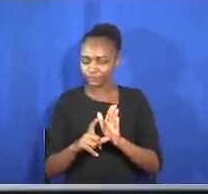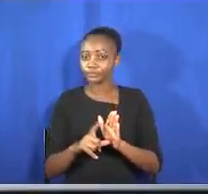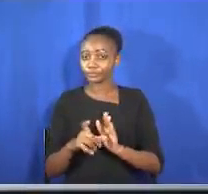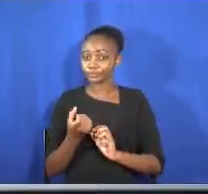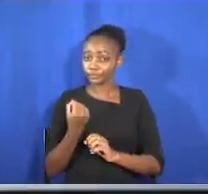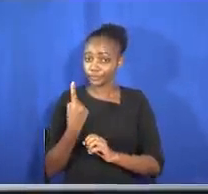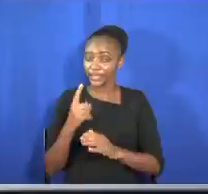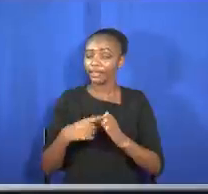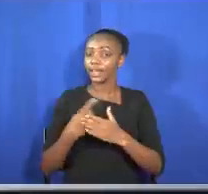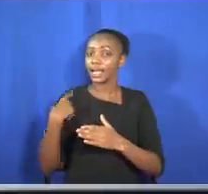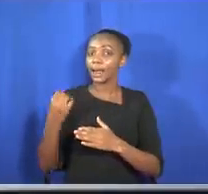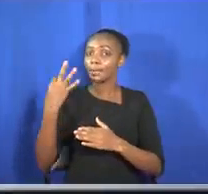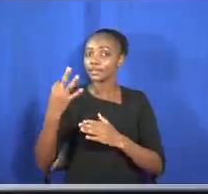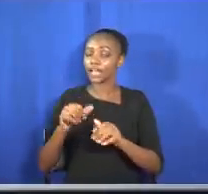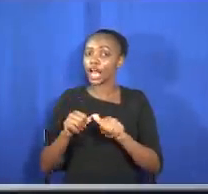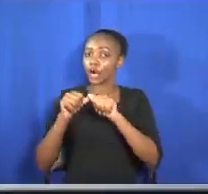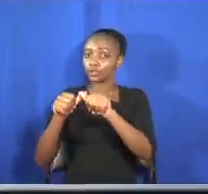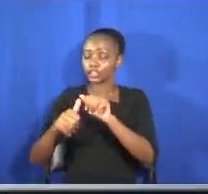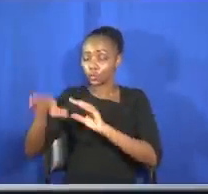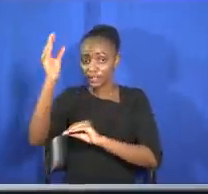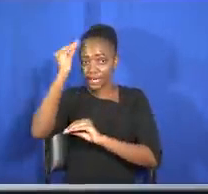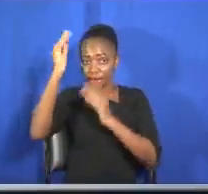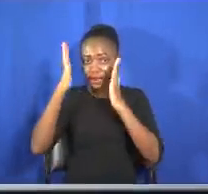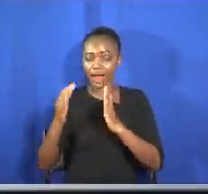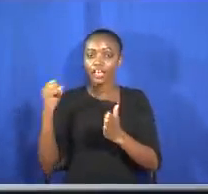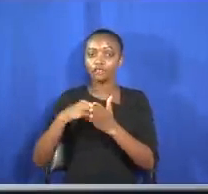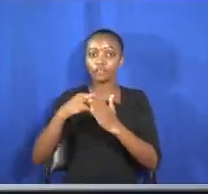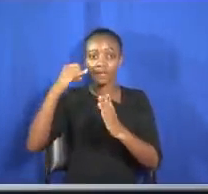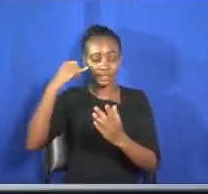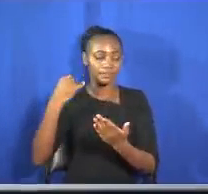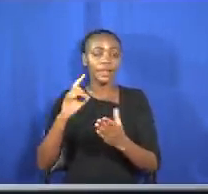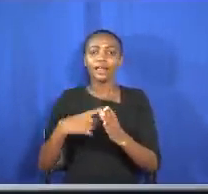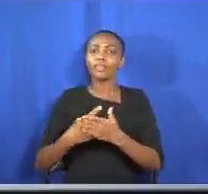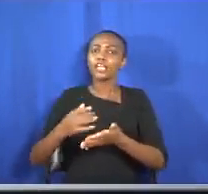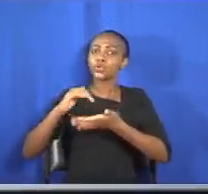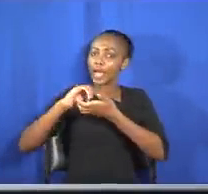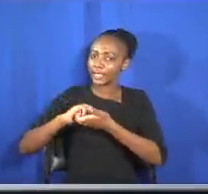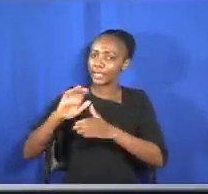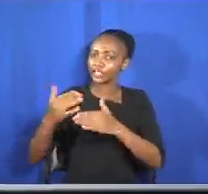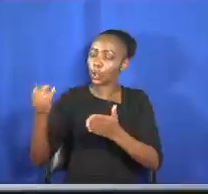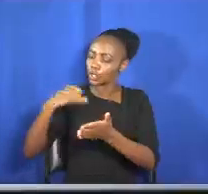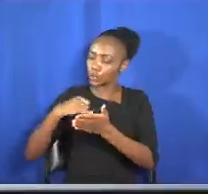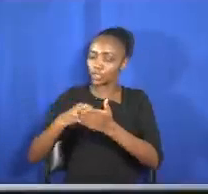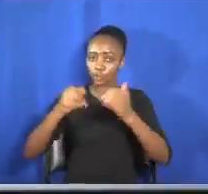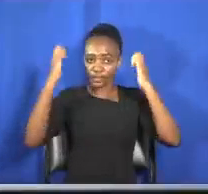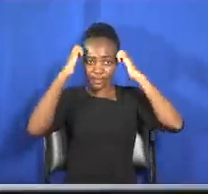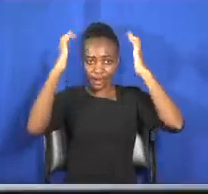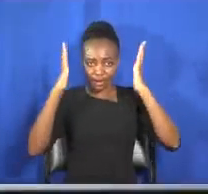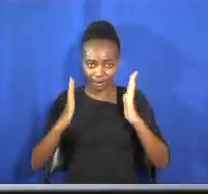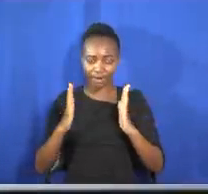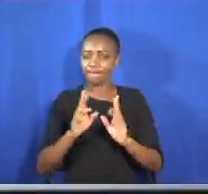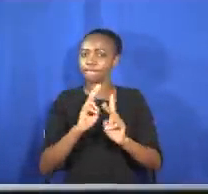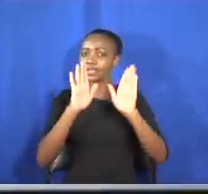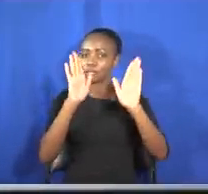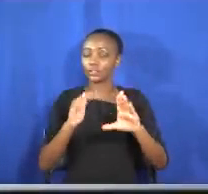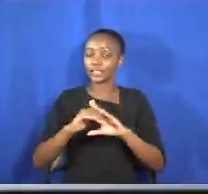level will they perform? 3, continuous learner involvement until mastery. So we engage the learner. Learner